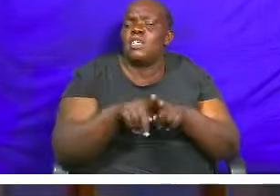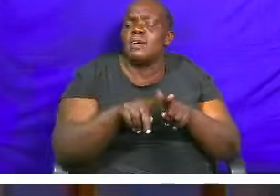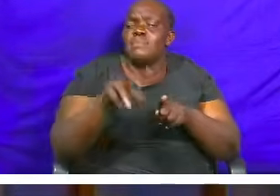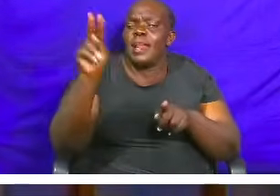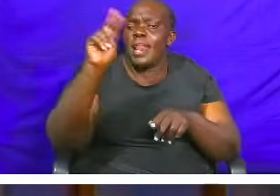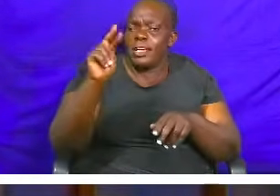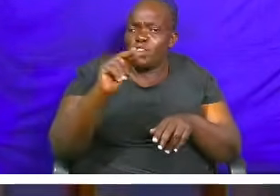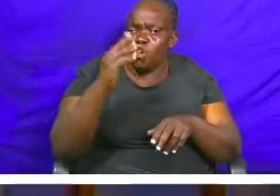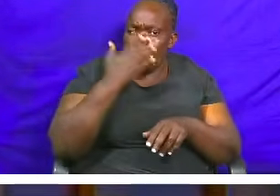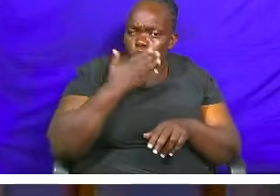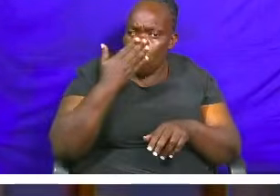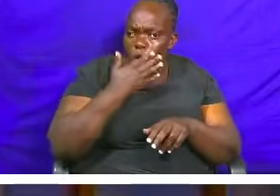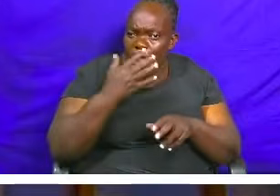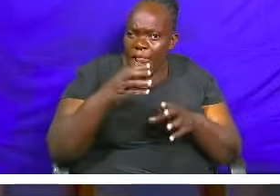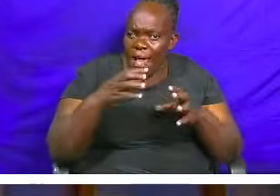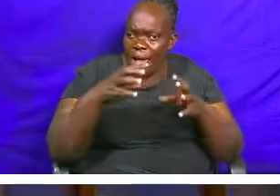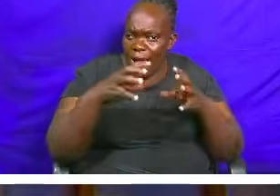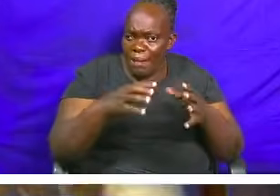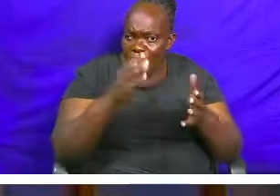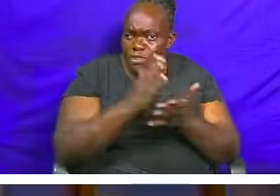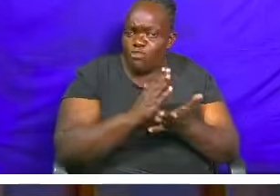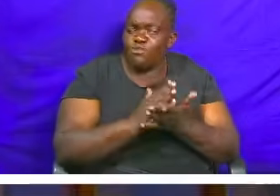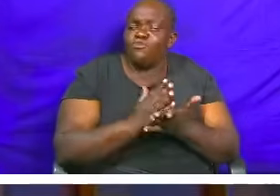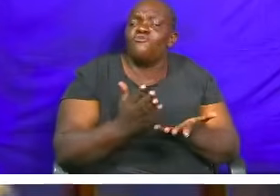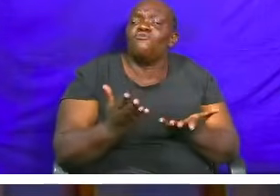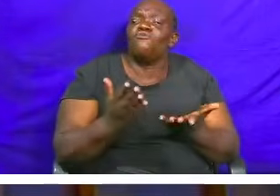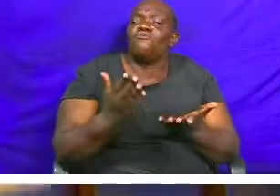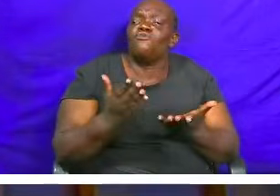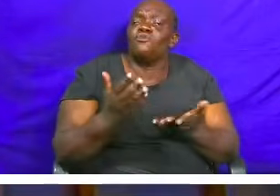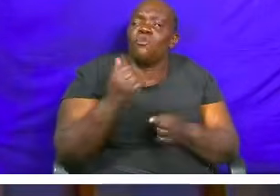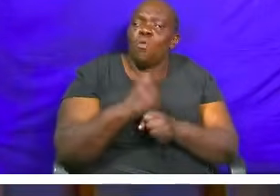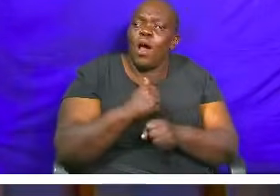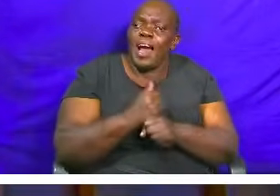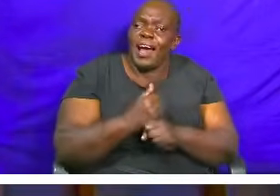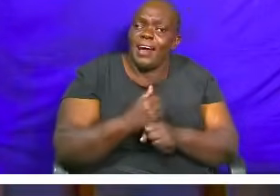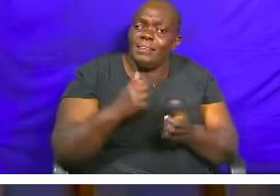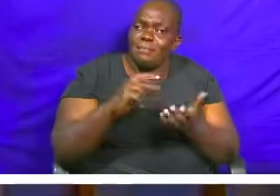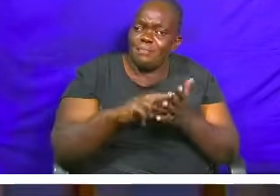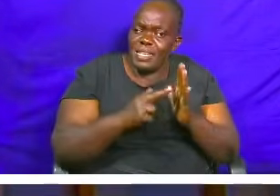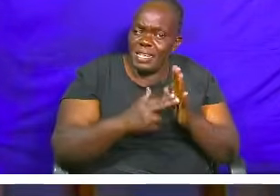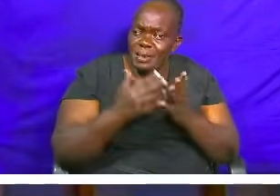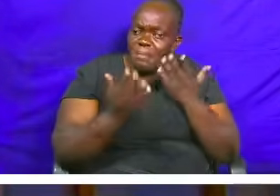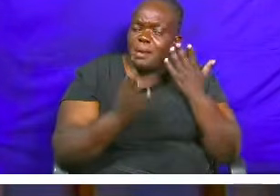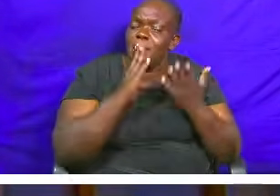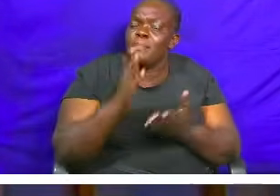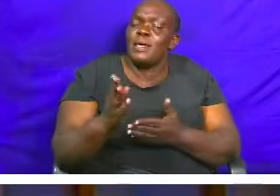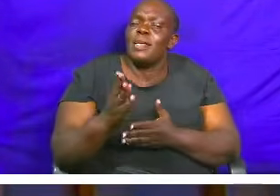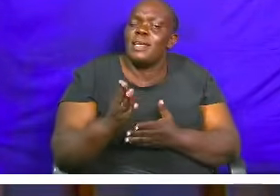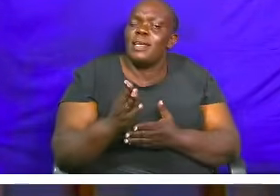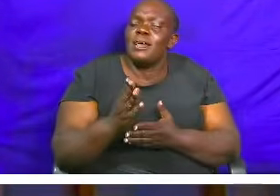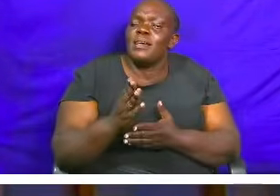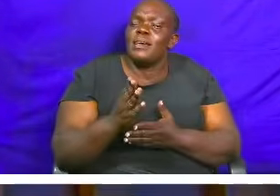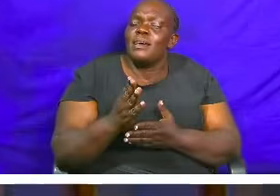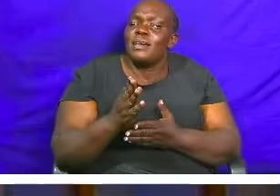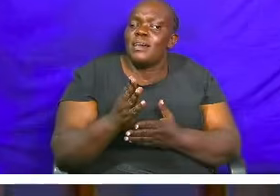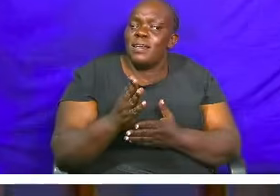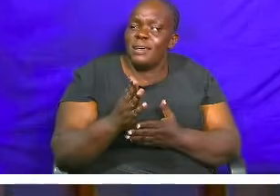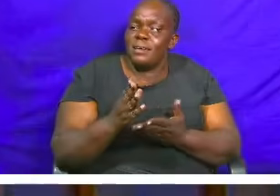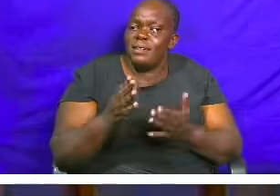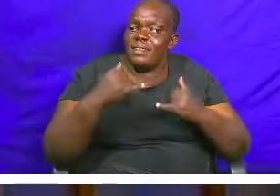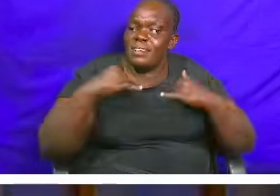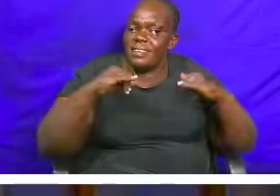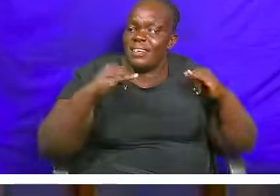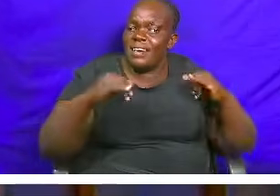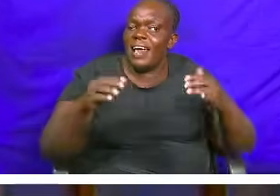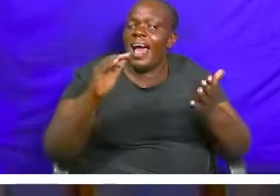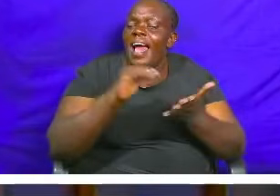Company, they said they've not had transactions of With that them. So they did nature. have a, And then we tried again to tell them, can